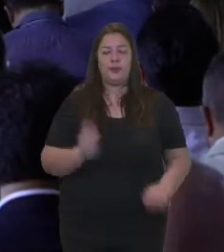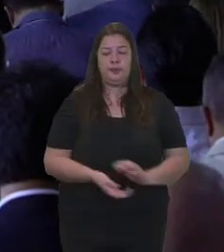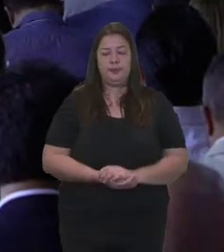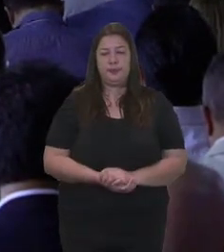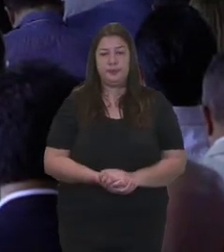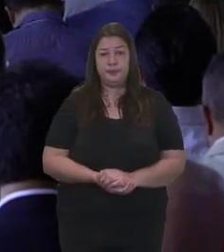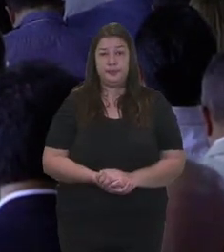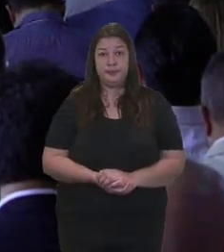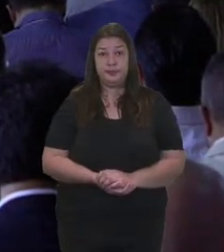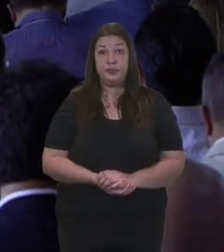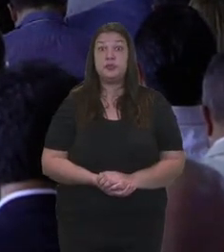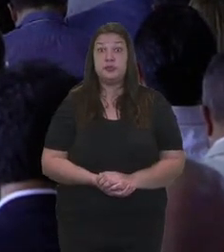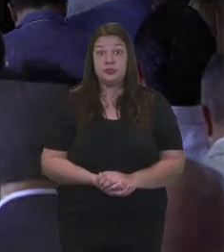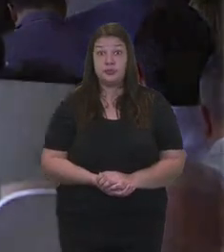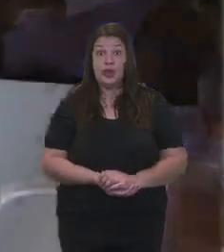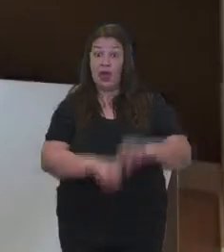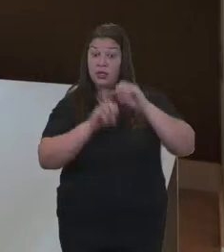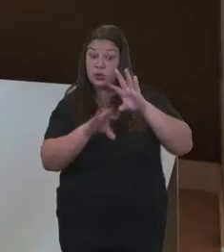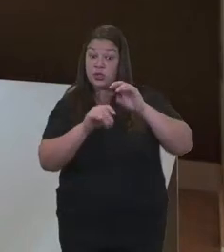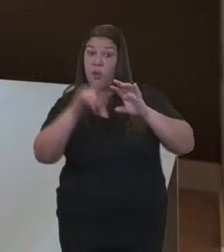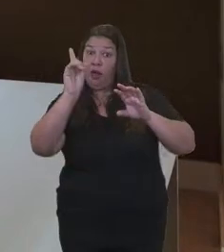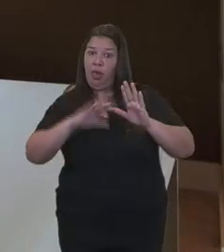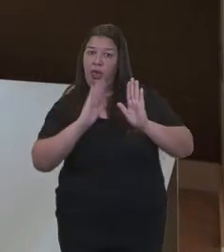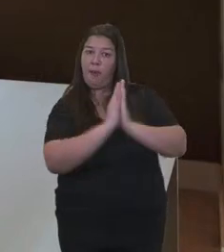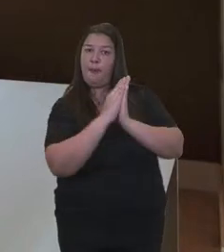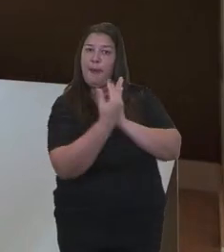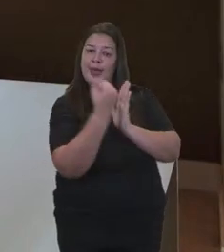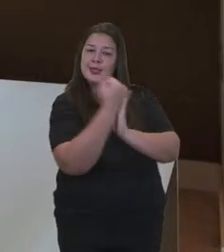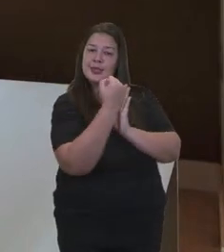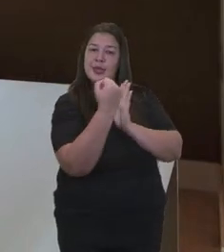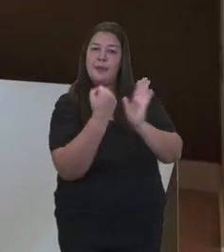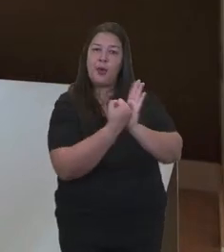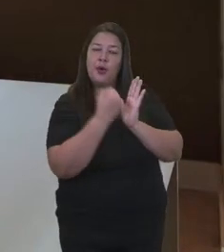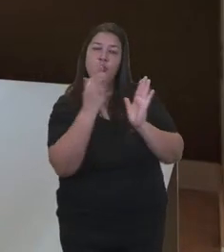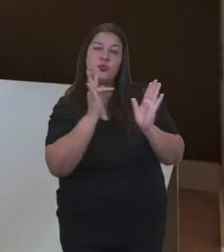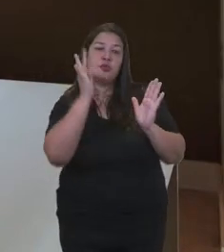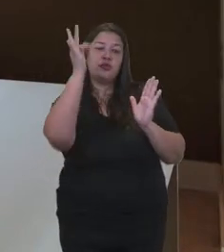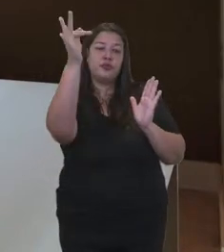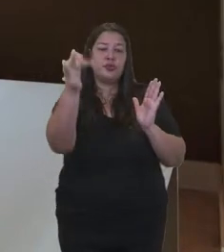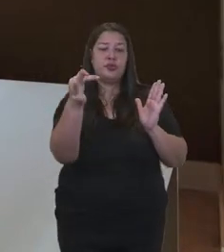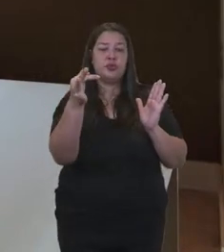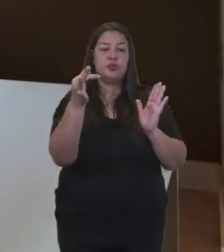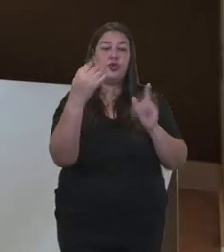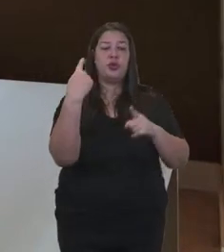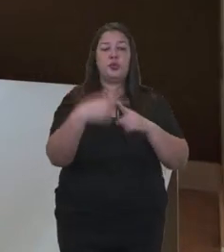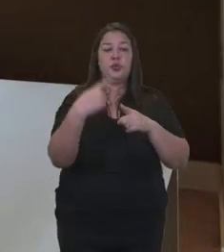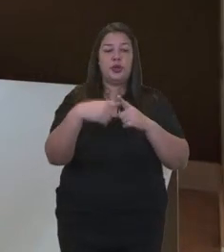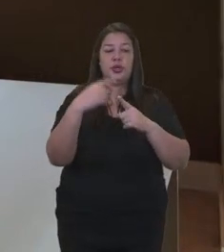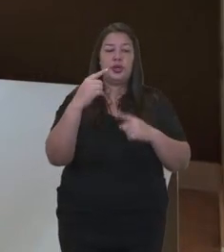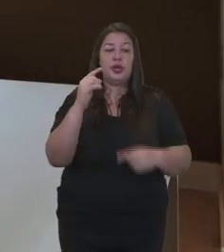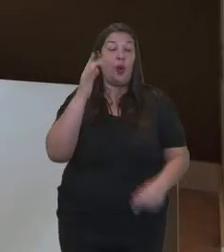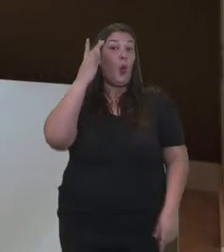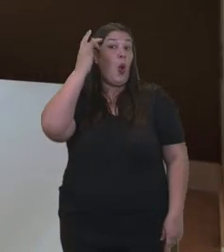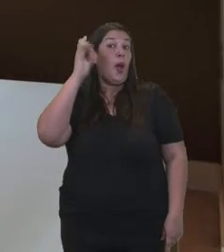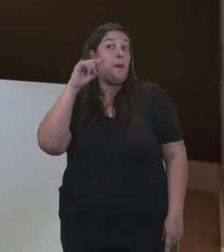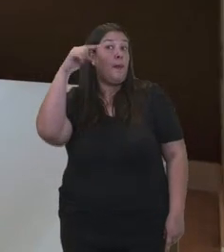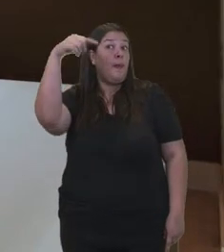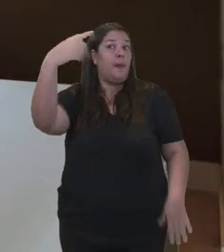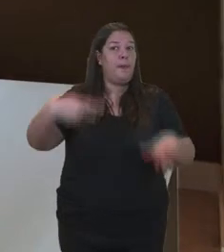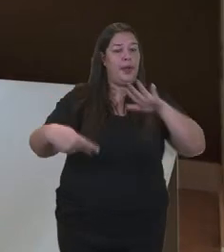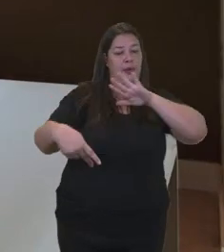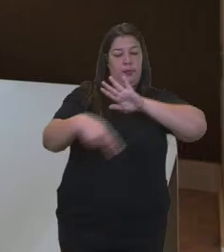says, education is our passport to the future. As the future belongs to the people